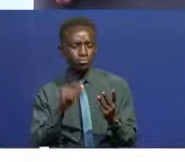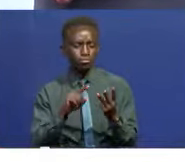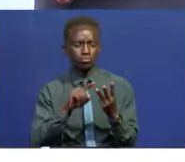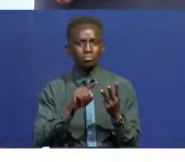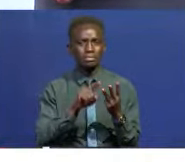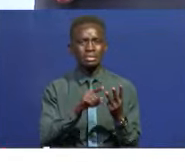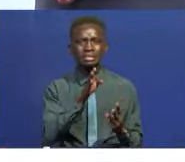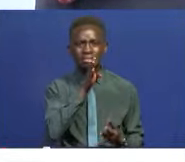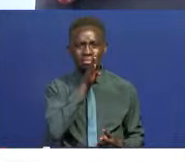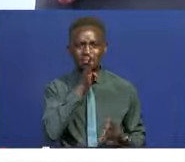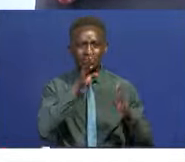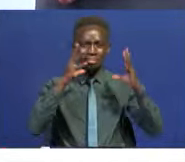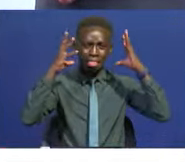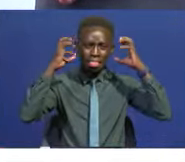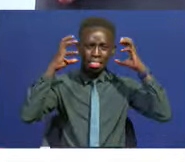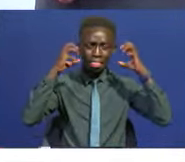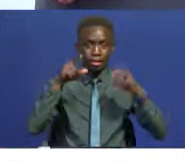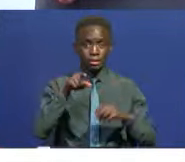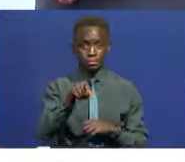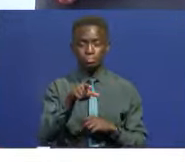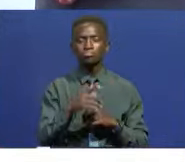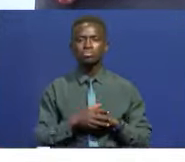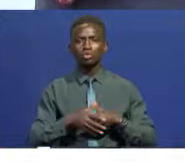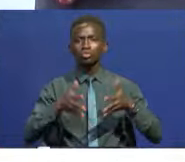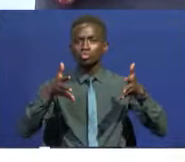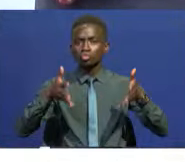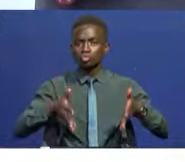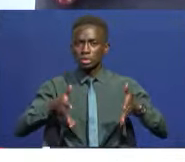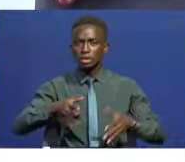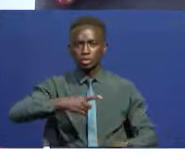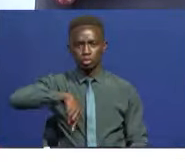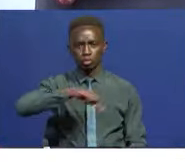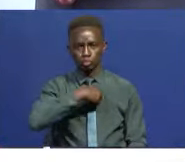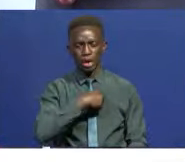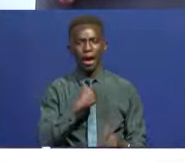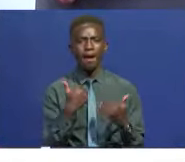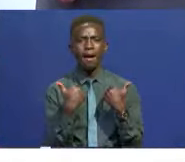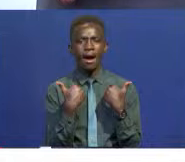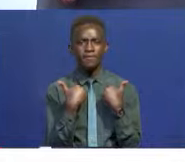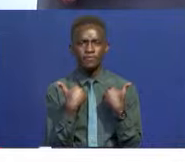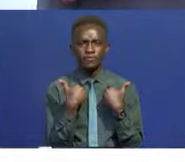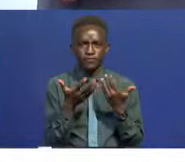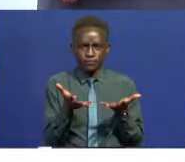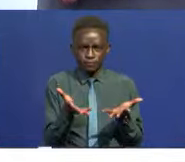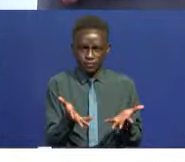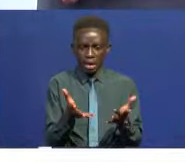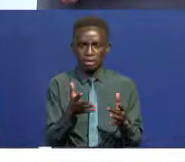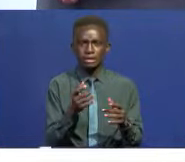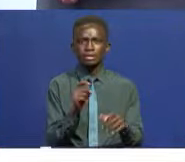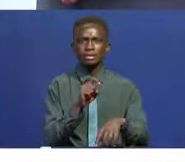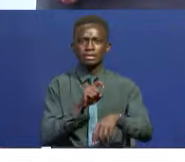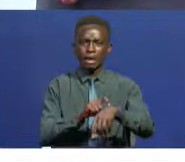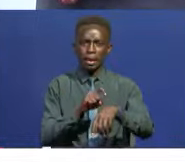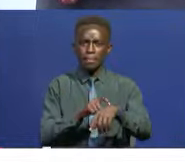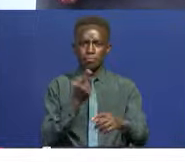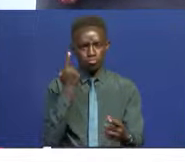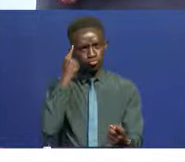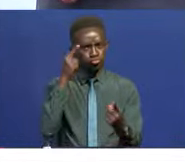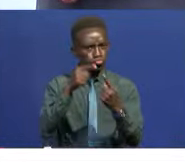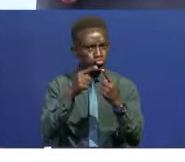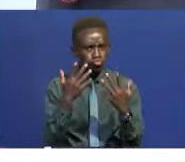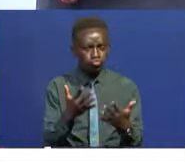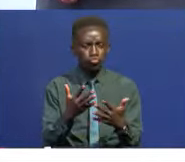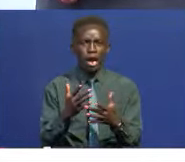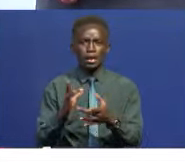distress. And today we have an occasion to build synergies, to